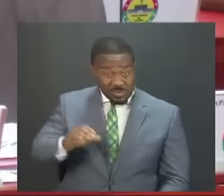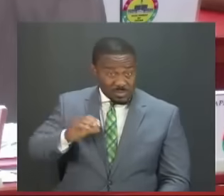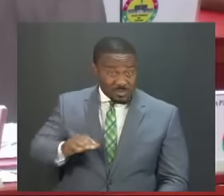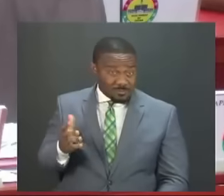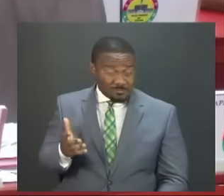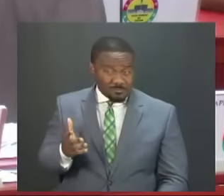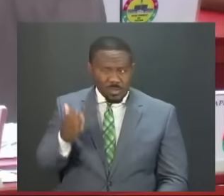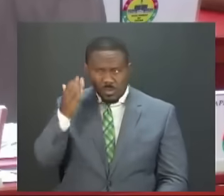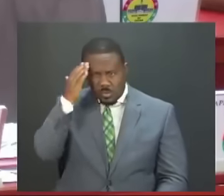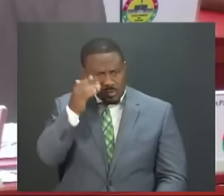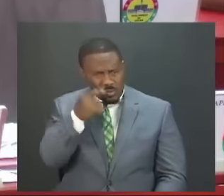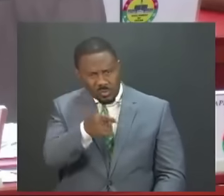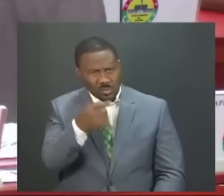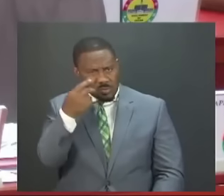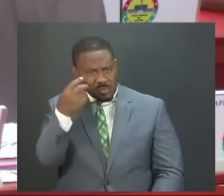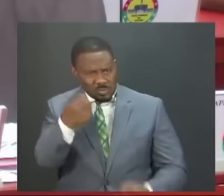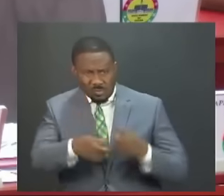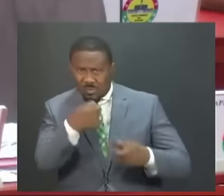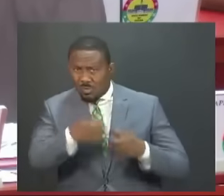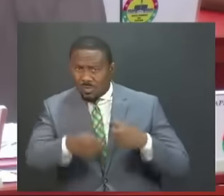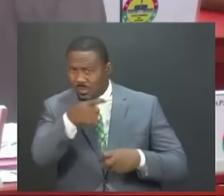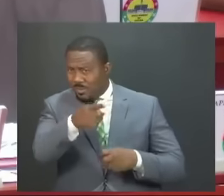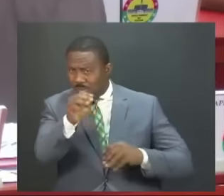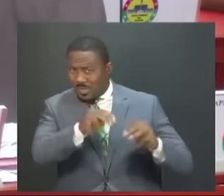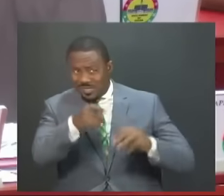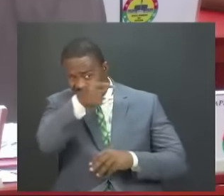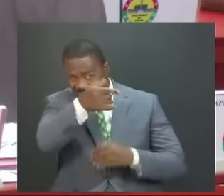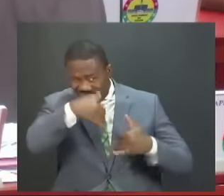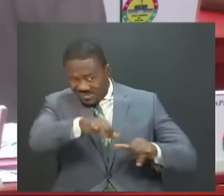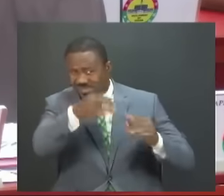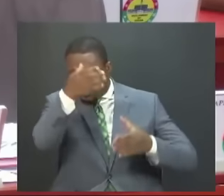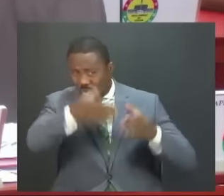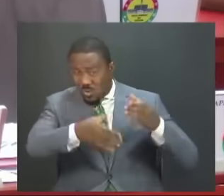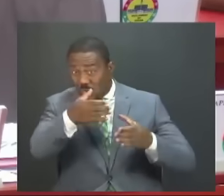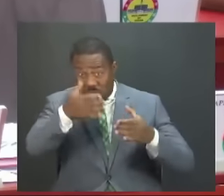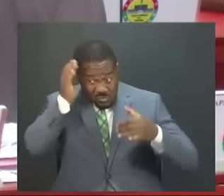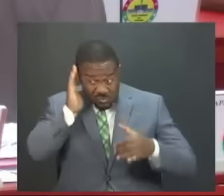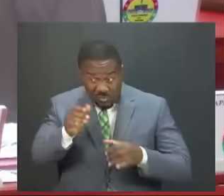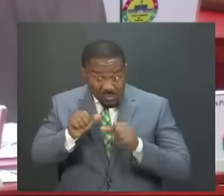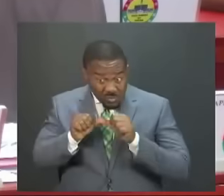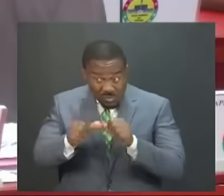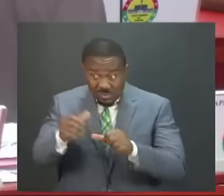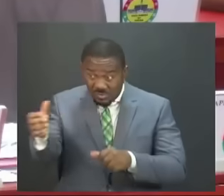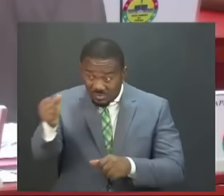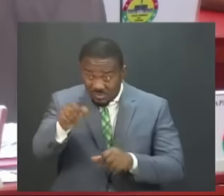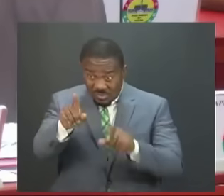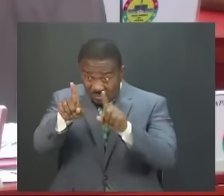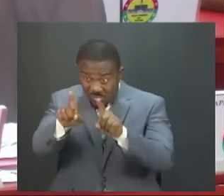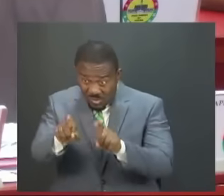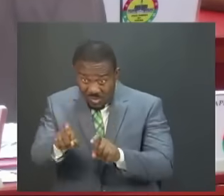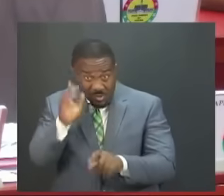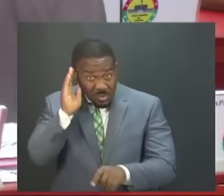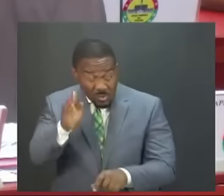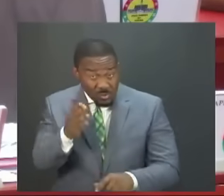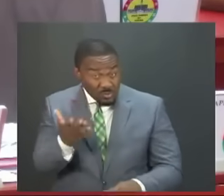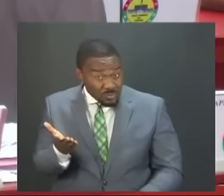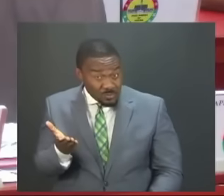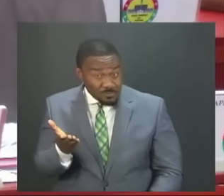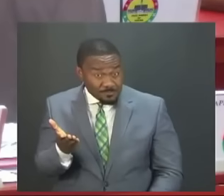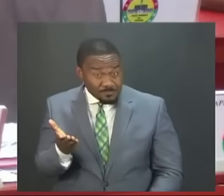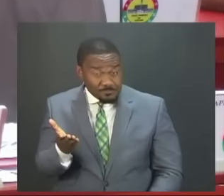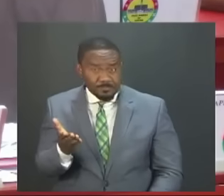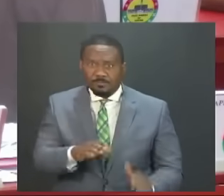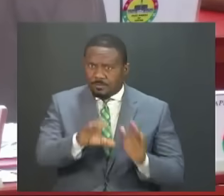knowing that there is a sub judice matter, will still proceed to consider the vetting, whereas the Constitution